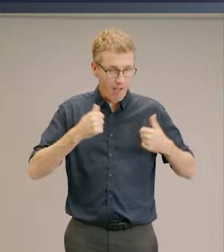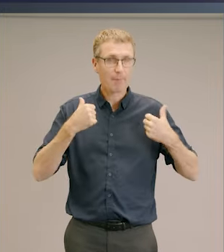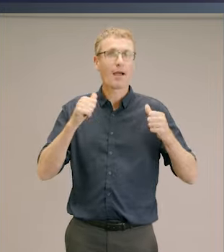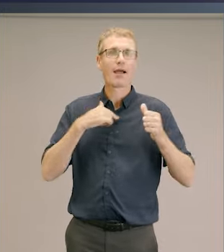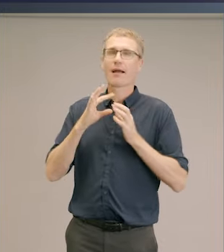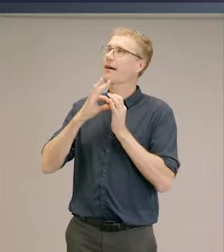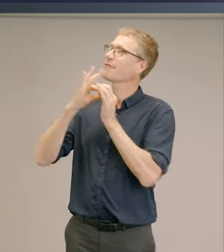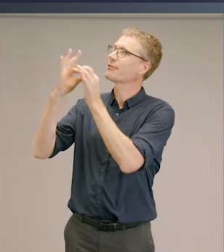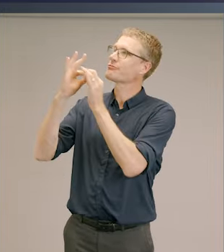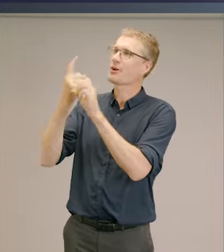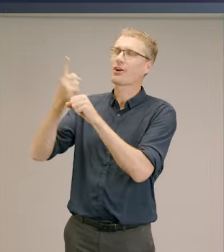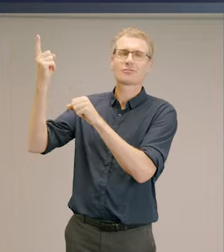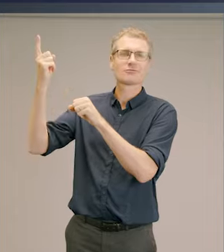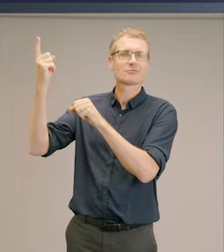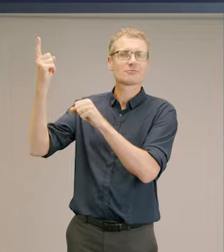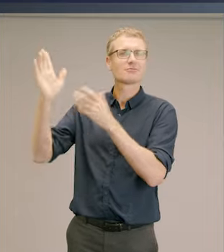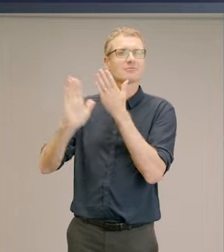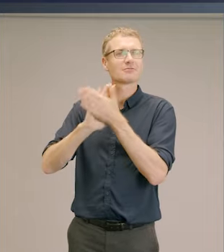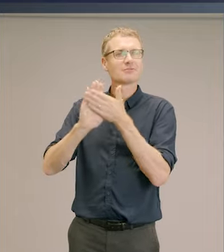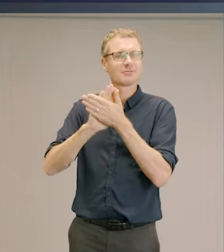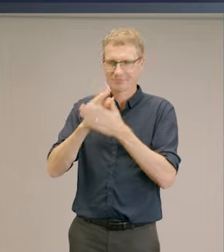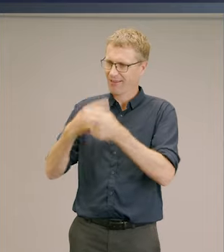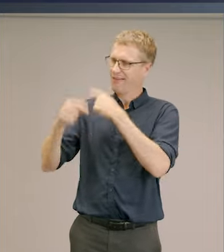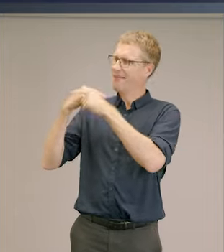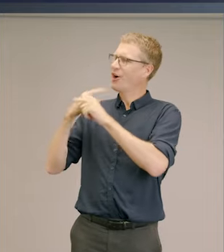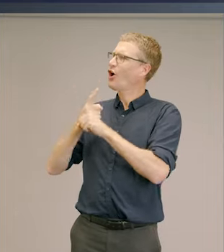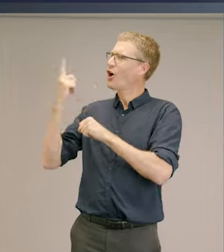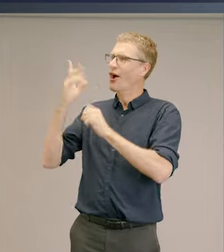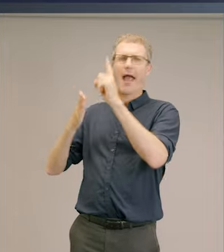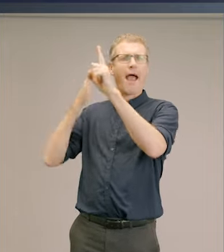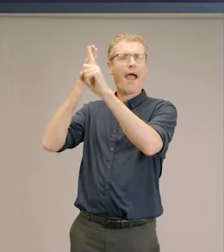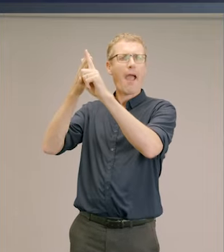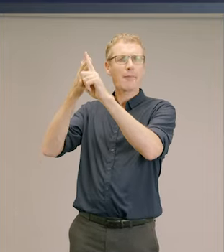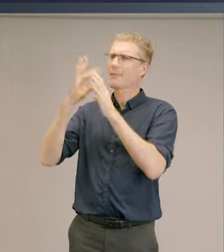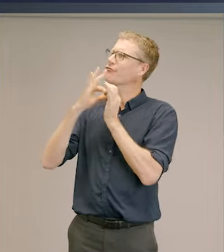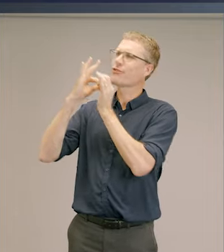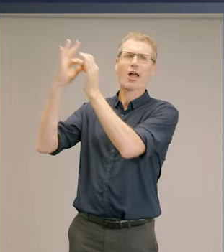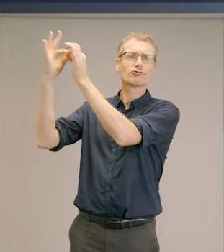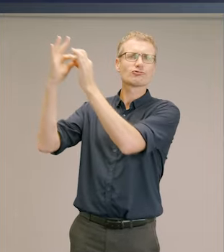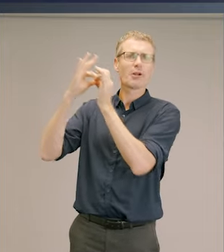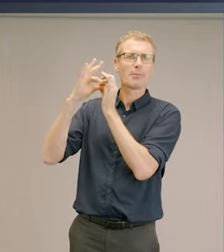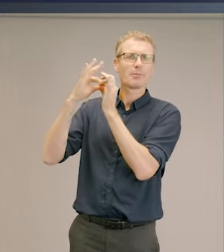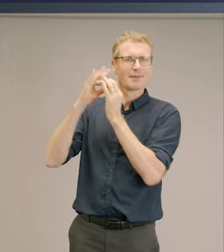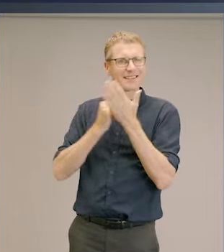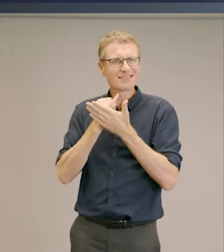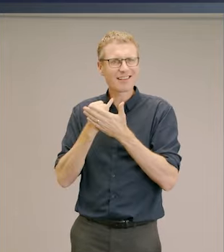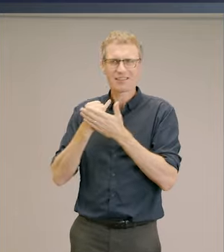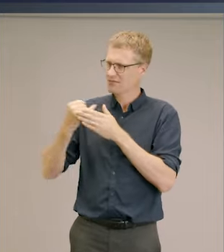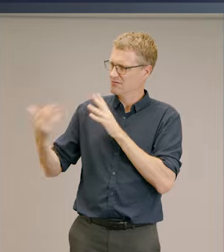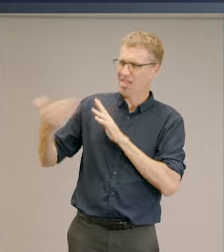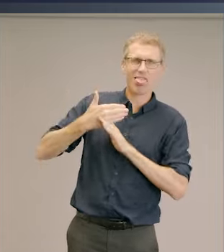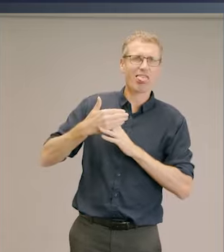us back into relationship with God and to restore us back to that original mandate that God was giving to